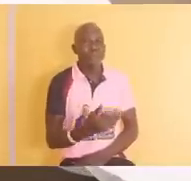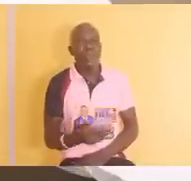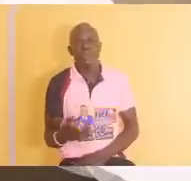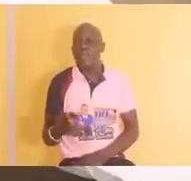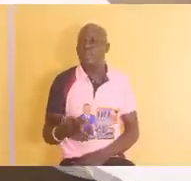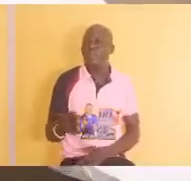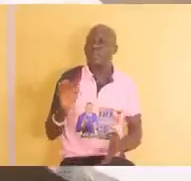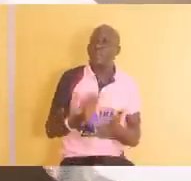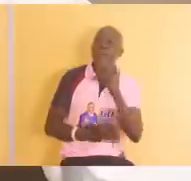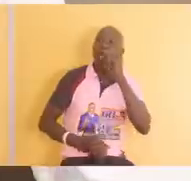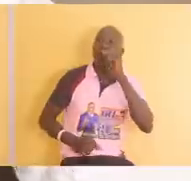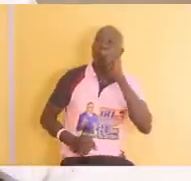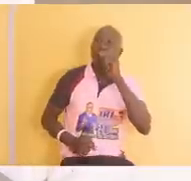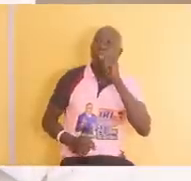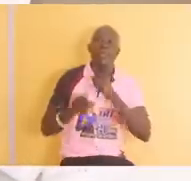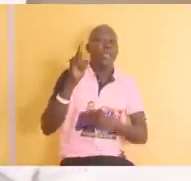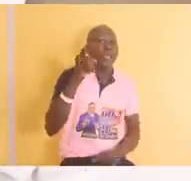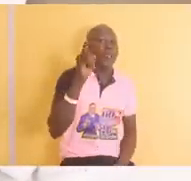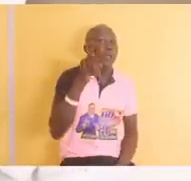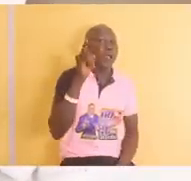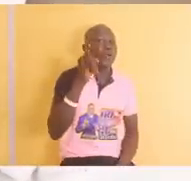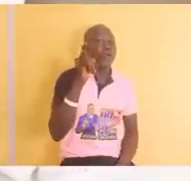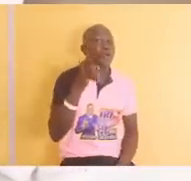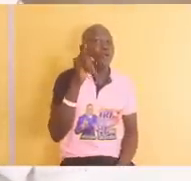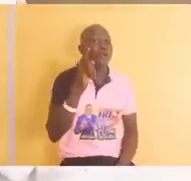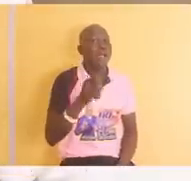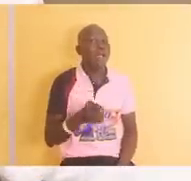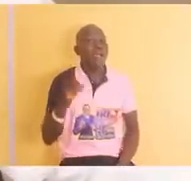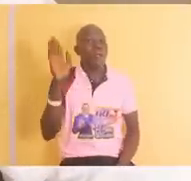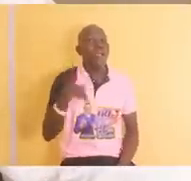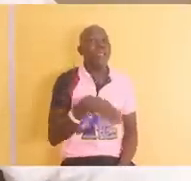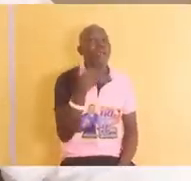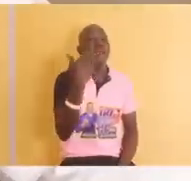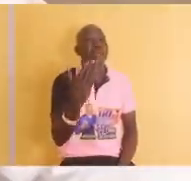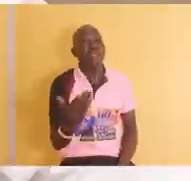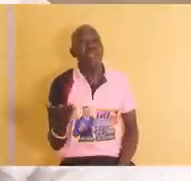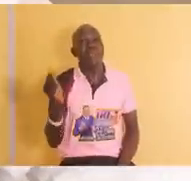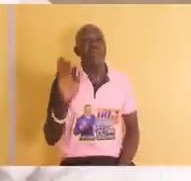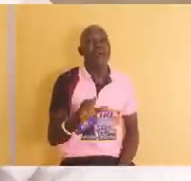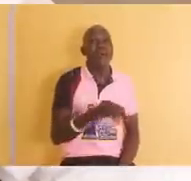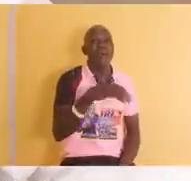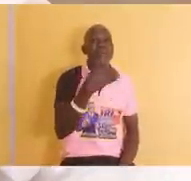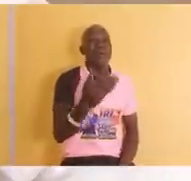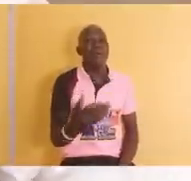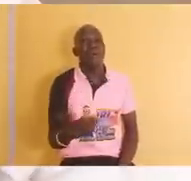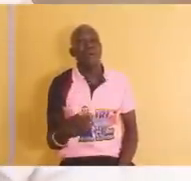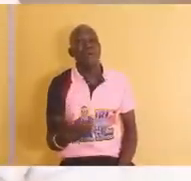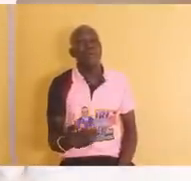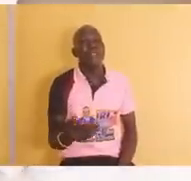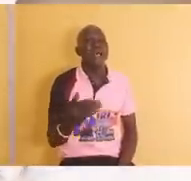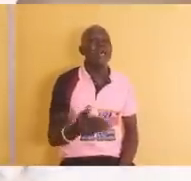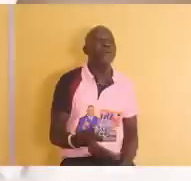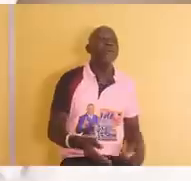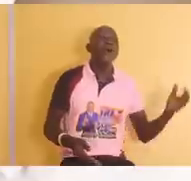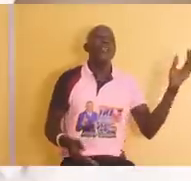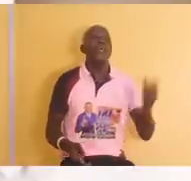ele odagun tan ewa ogore mi o pe ma bo